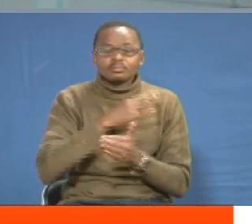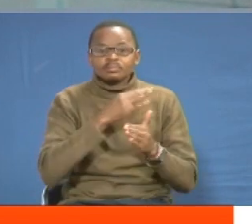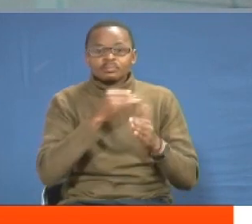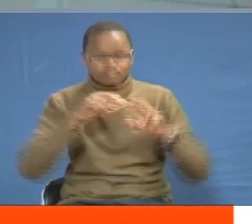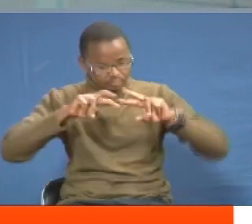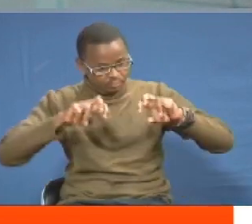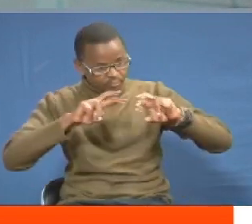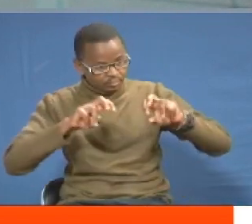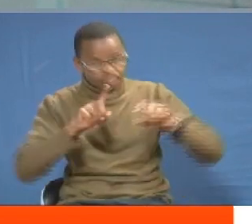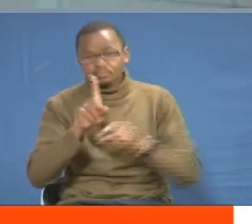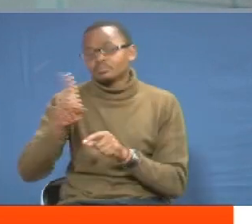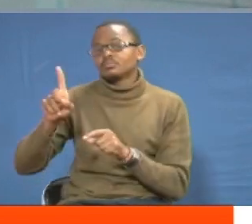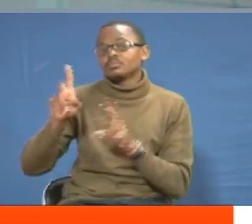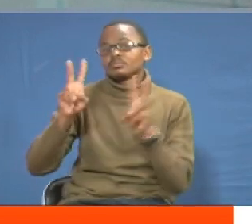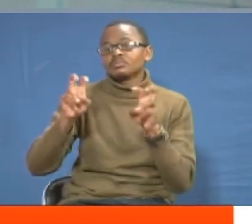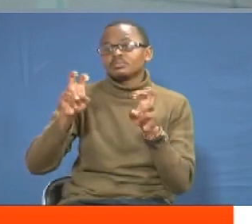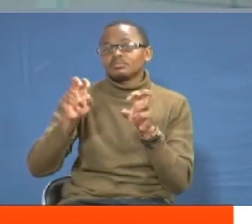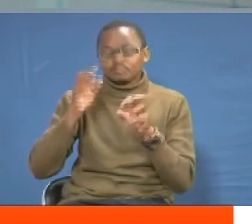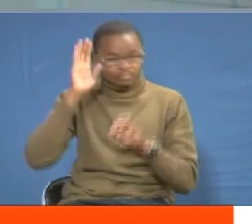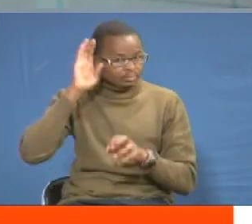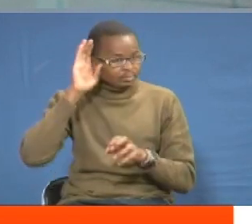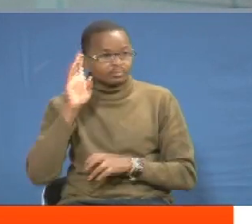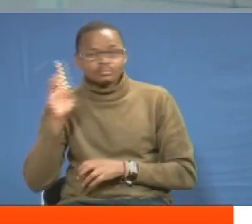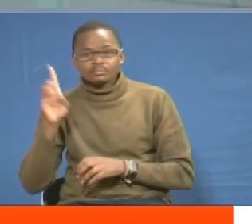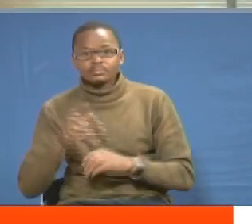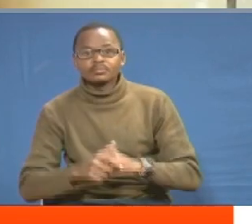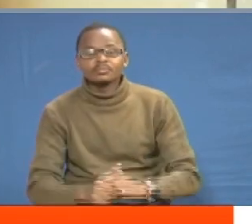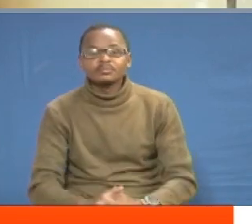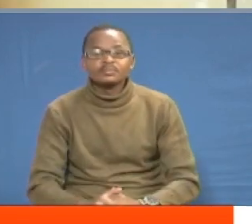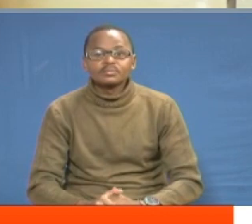Director, and interrogated some of those issues. Listen in.